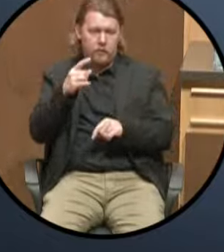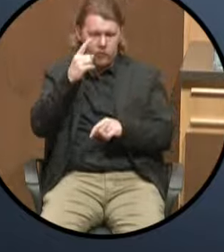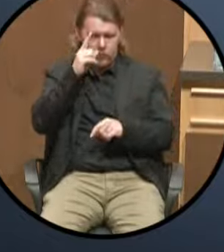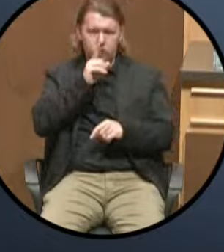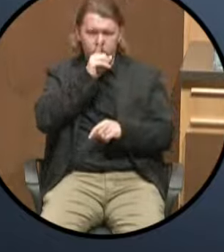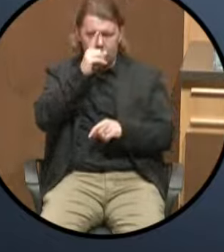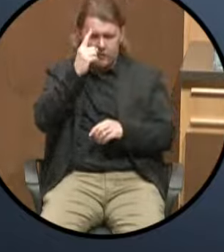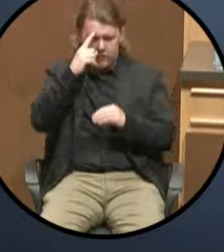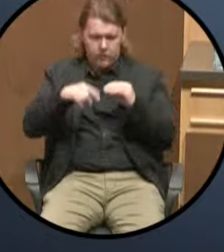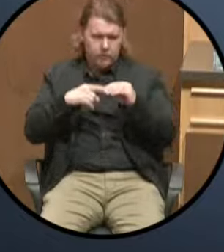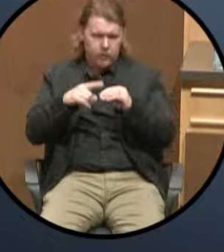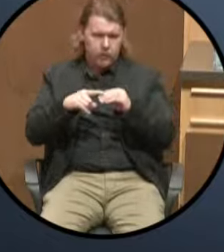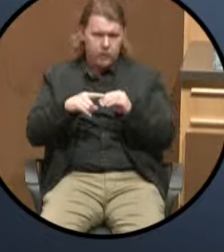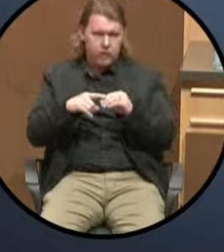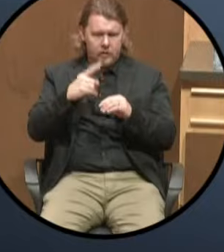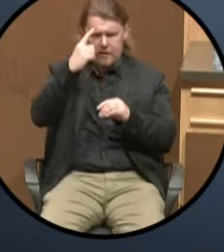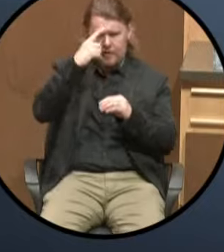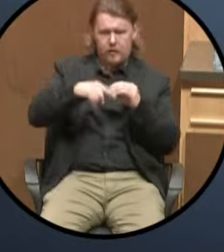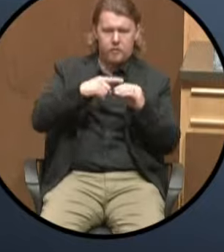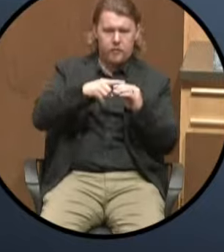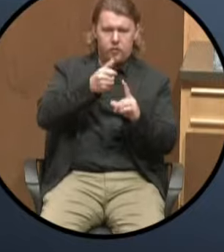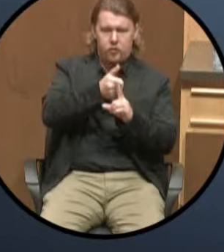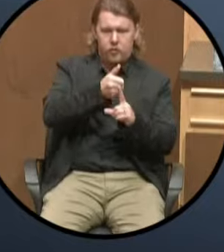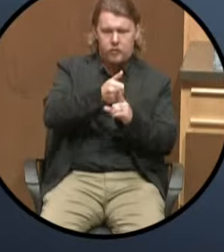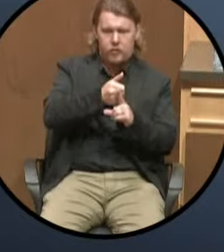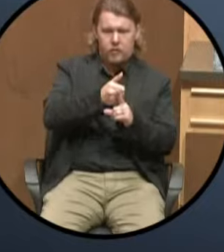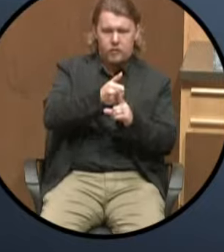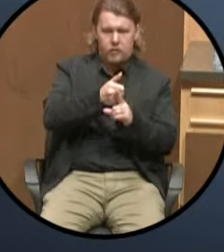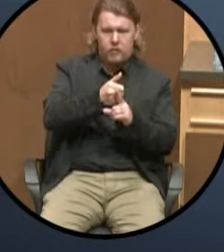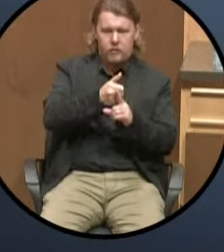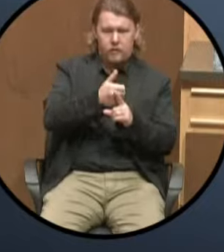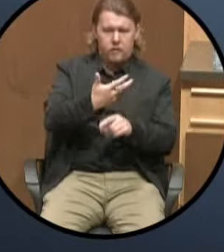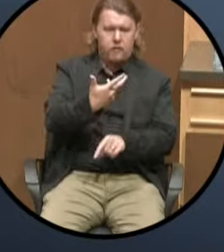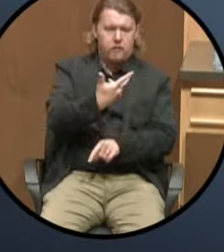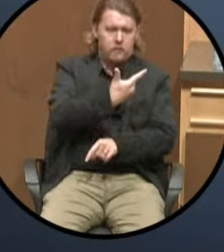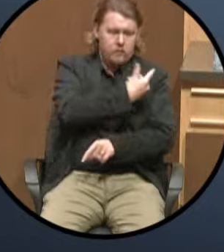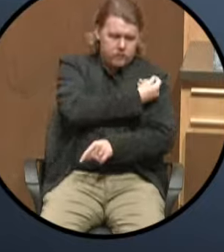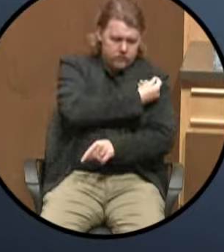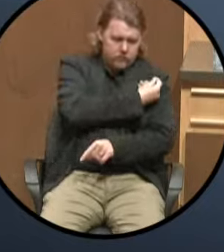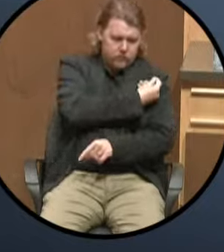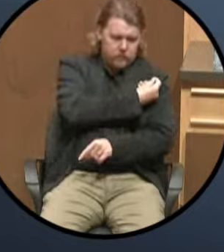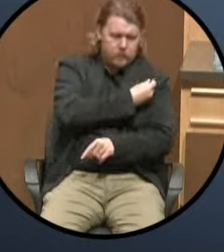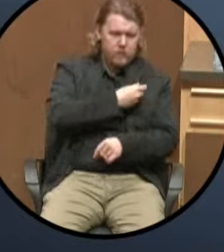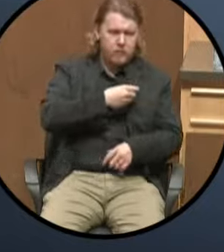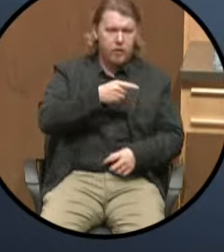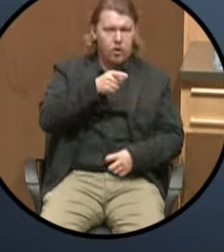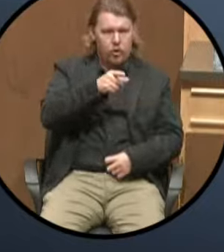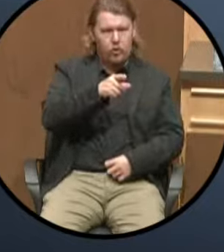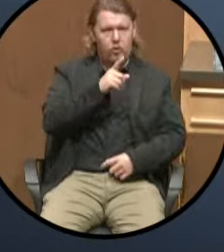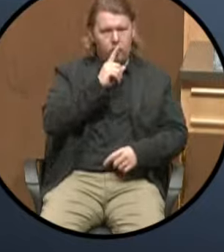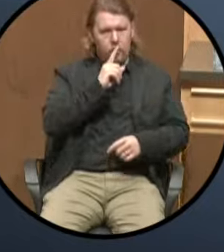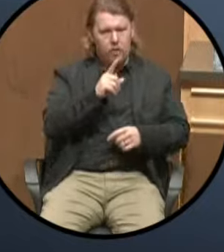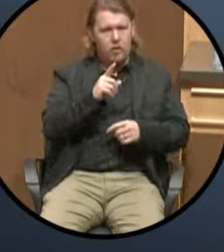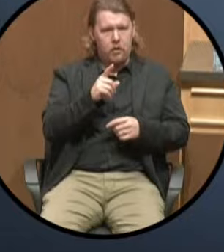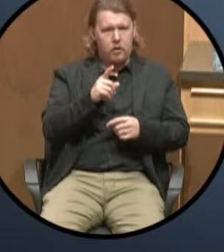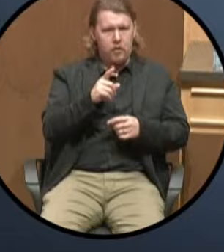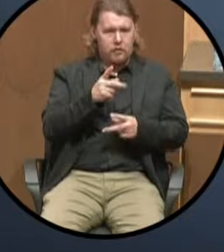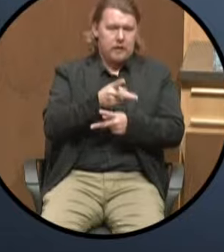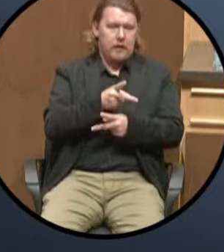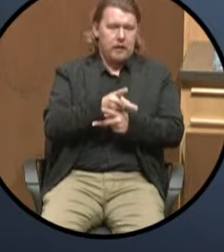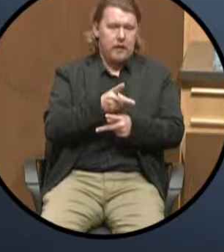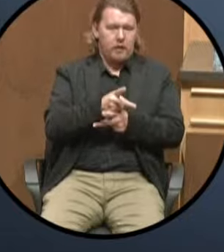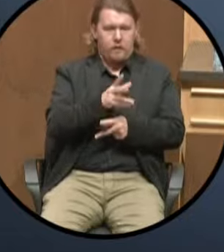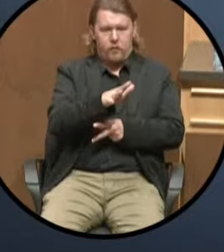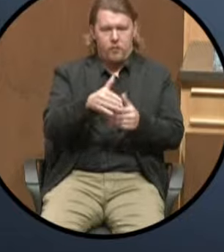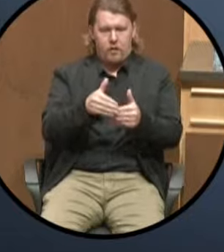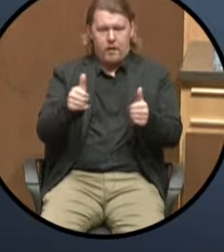it. And when you think about yourself receiving COVID-19 vaccination, you are actually also serving as your brother's keeper.